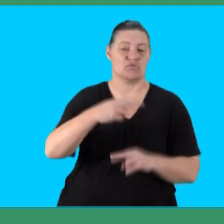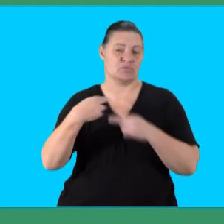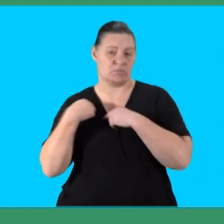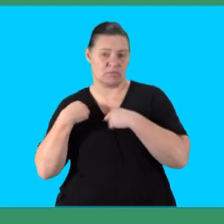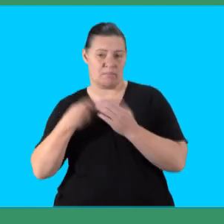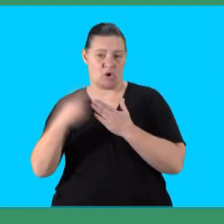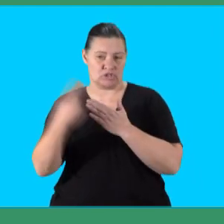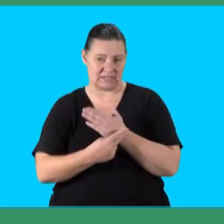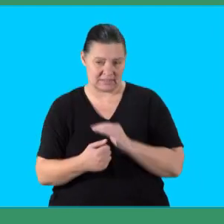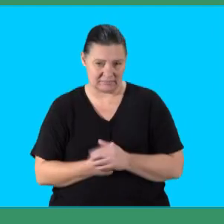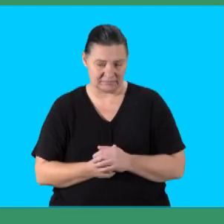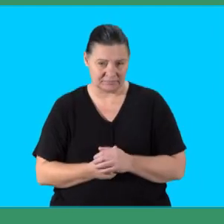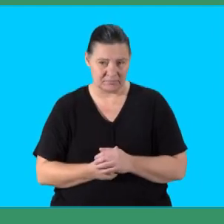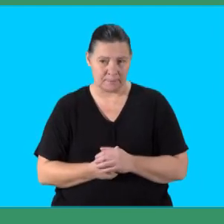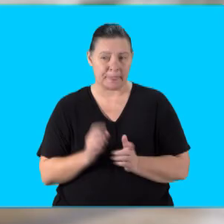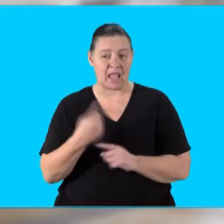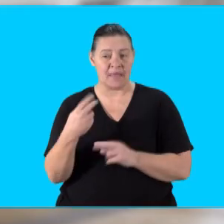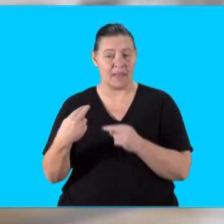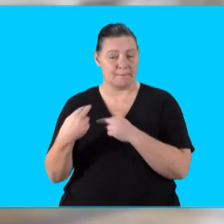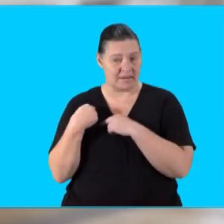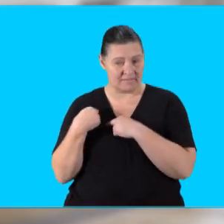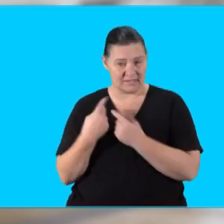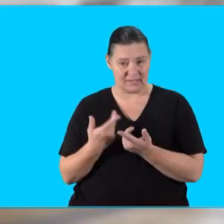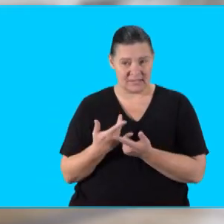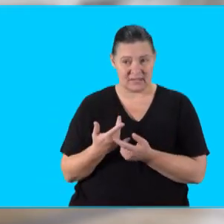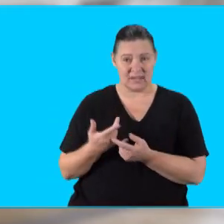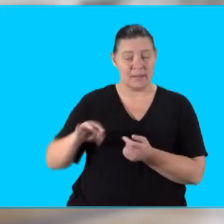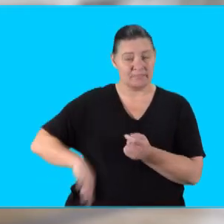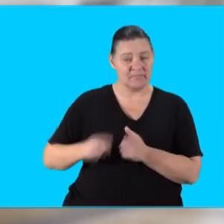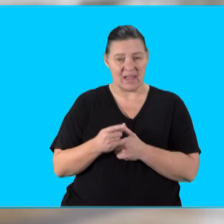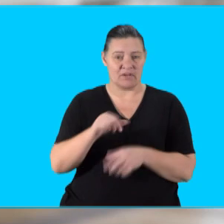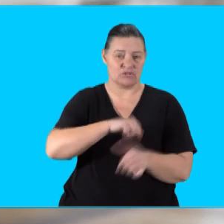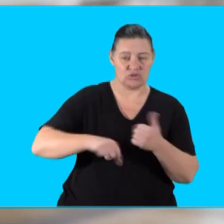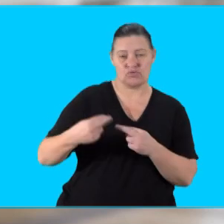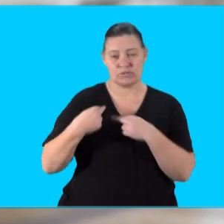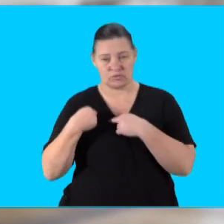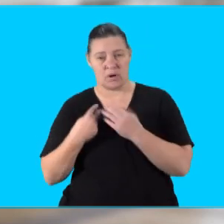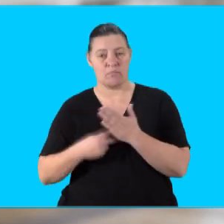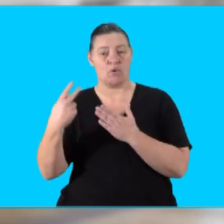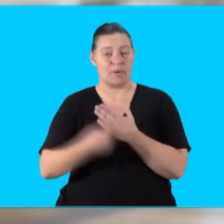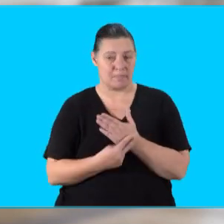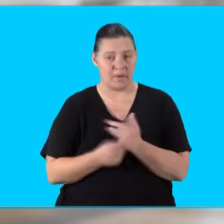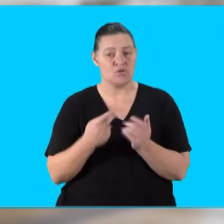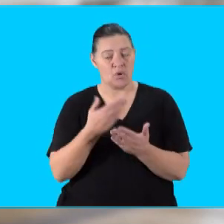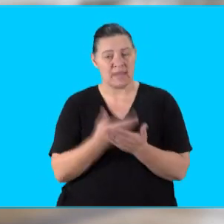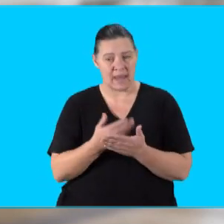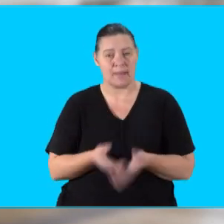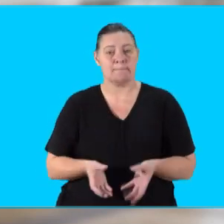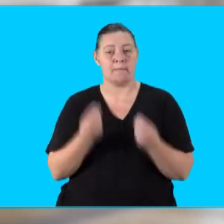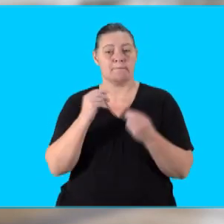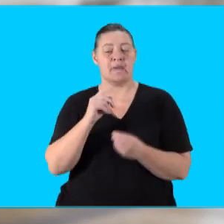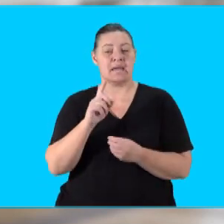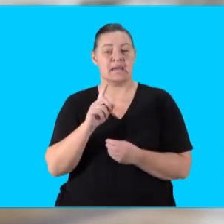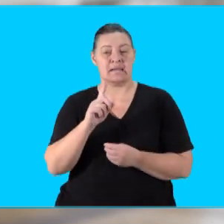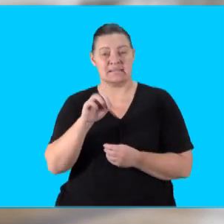responsibility projects. So another benefit is that if you are involved in social responsibility programs, you can get tax